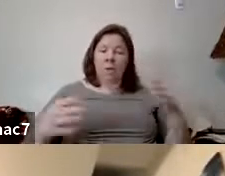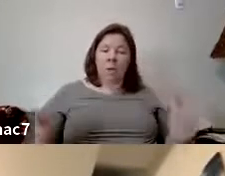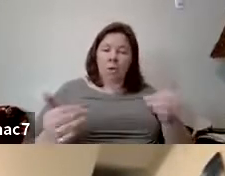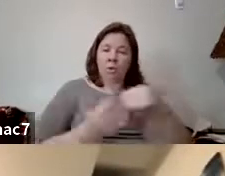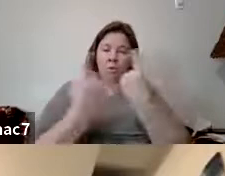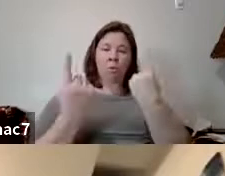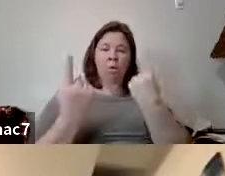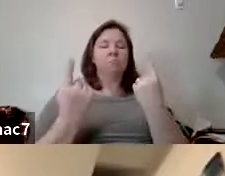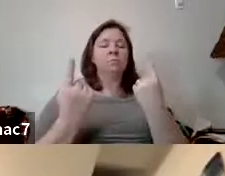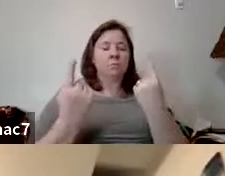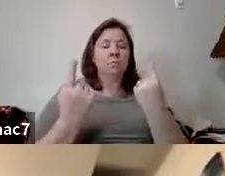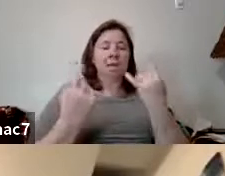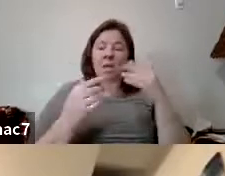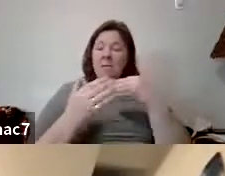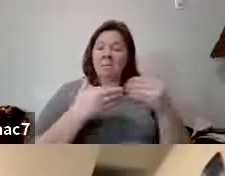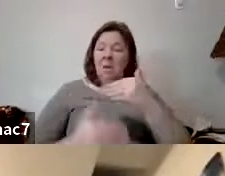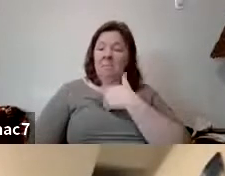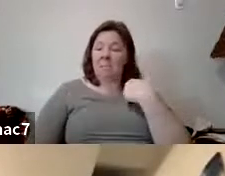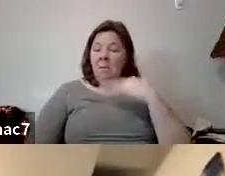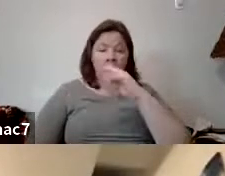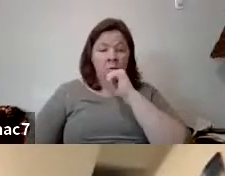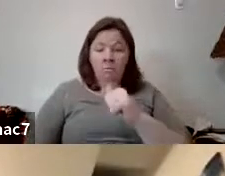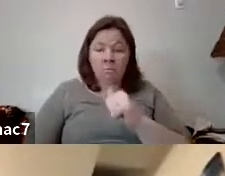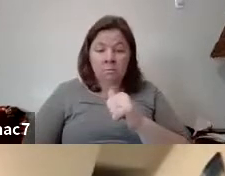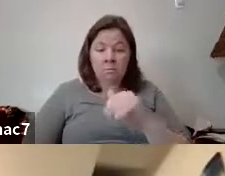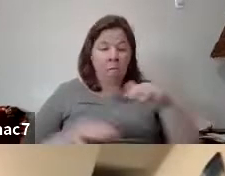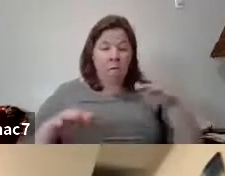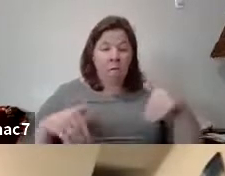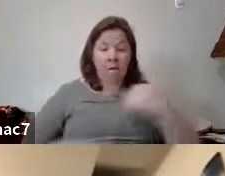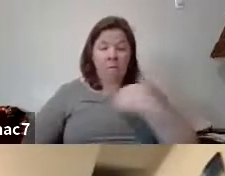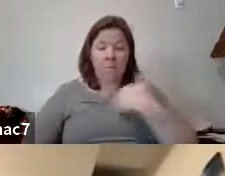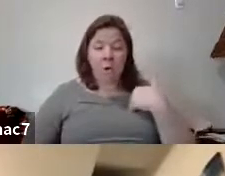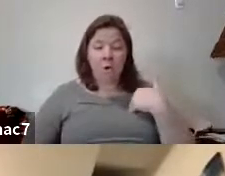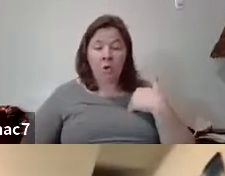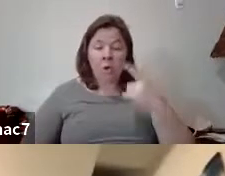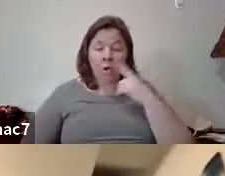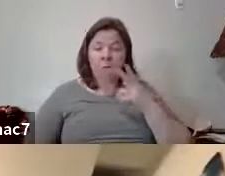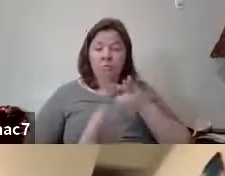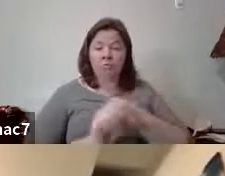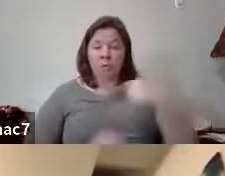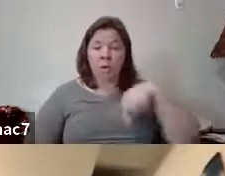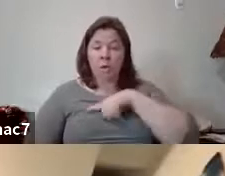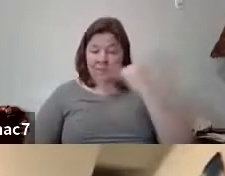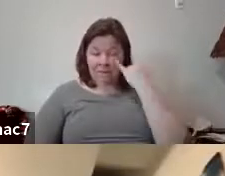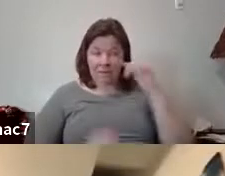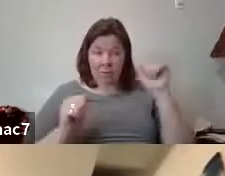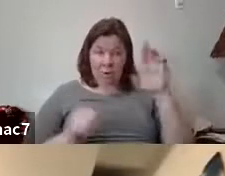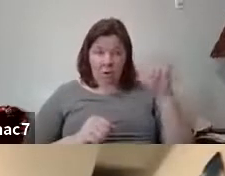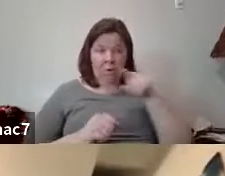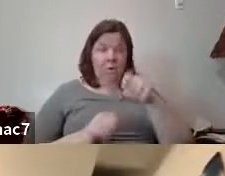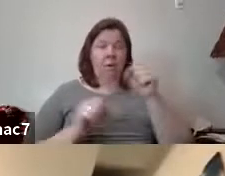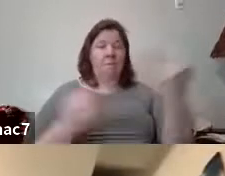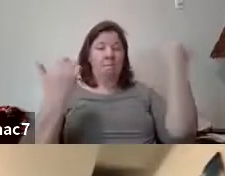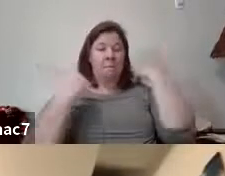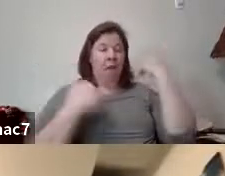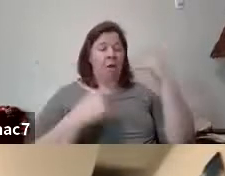everybody, whether you're a member or not. If you're not a member, come on board. But if you are, I encourage you guys to plug into your back offices,